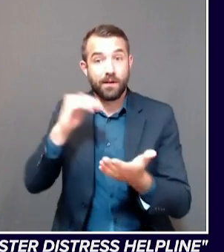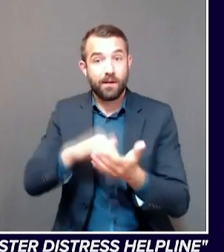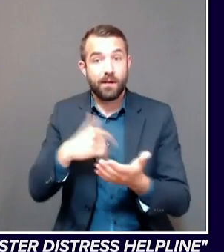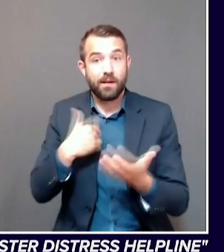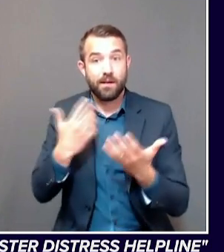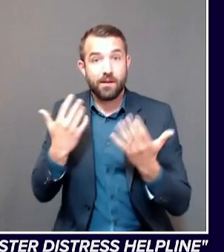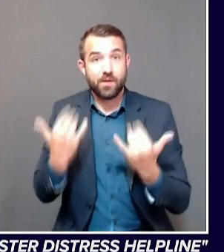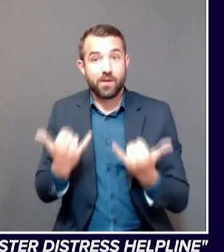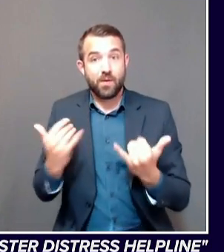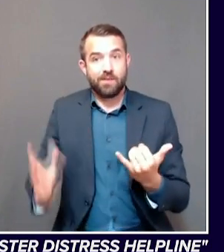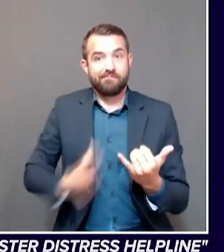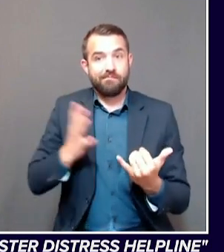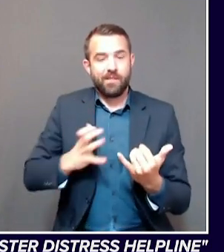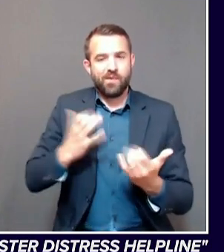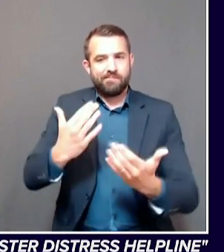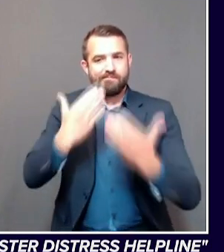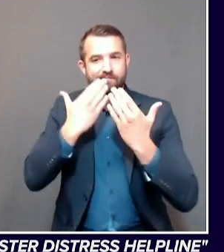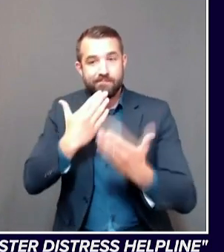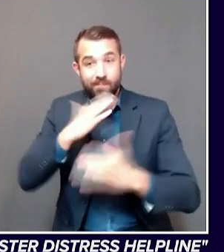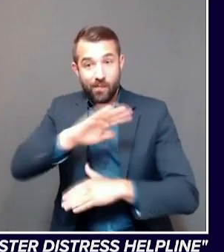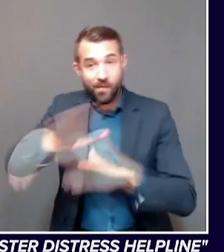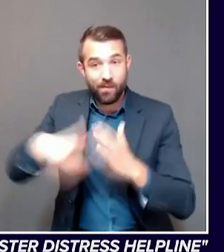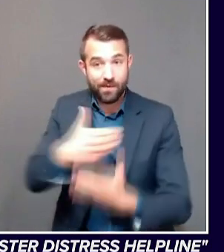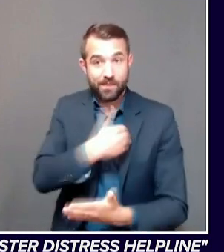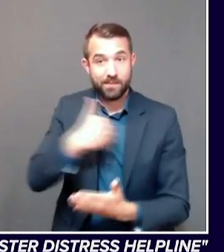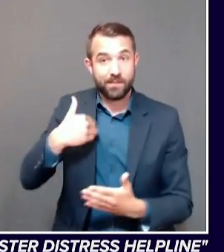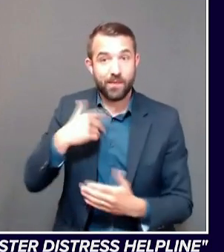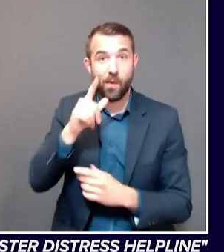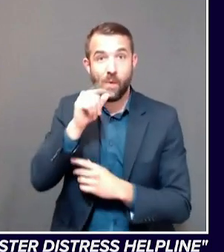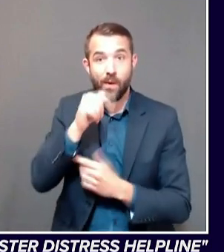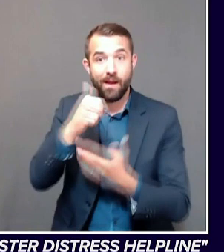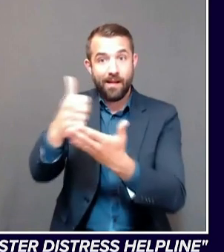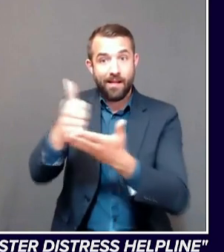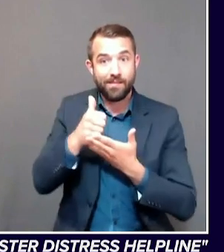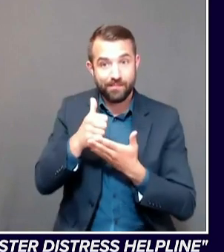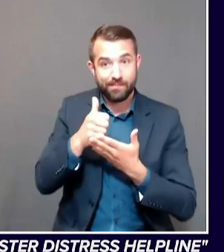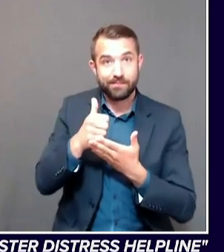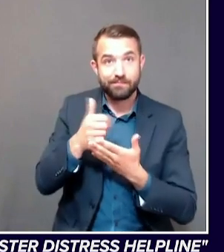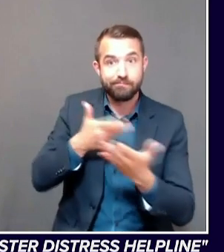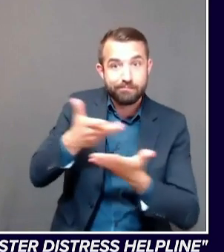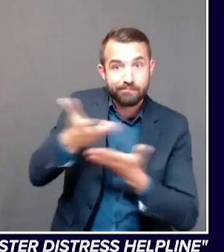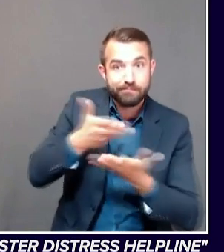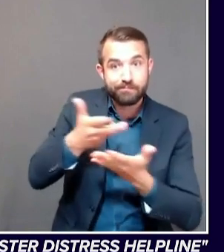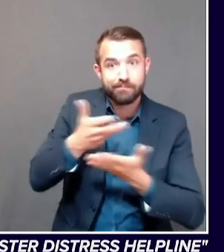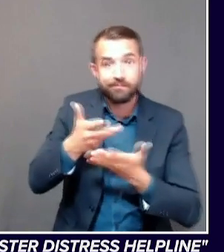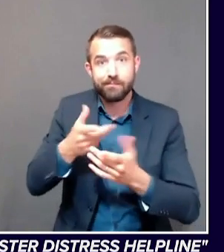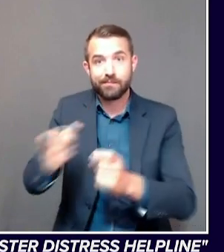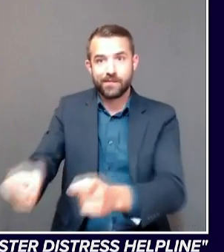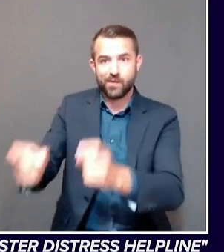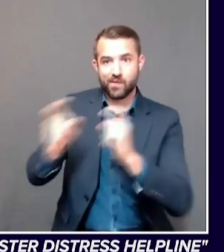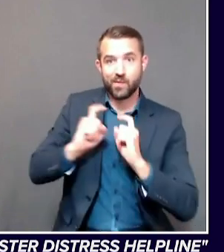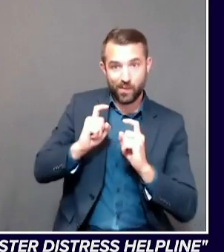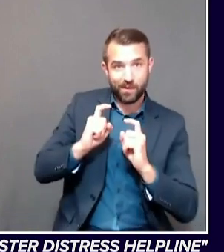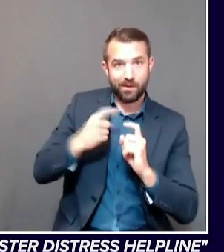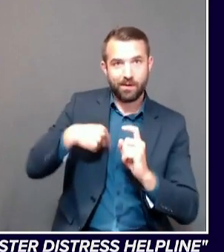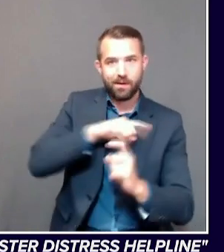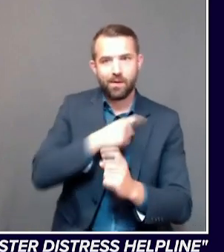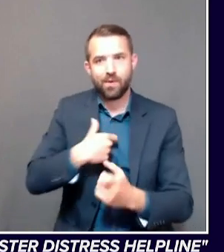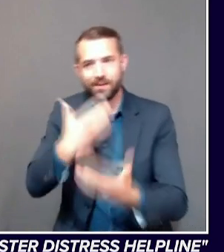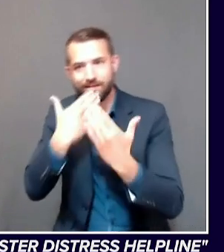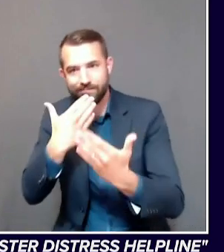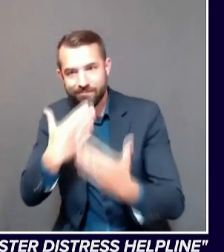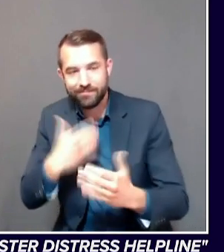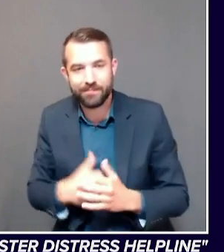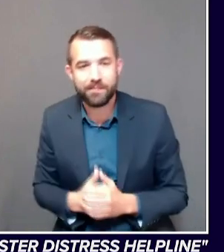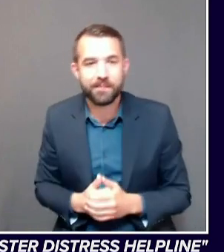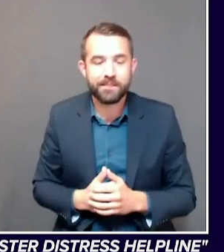officially thank all of the members of the Taiwanese consulate for their generous donation and for this outreach. We are very appreciative for